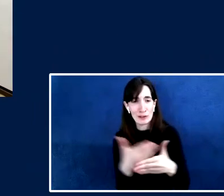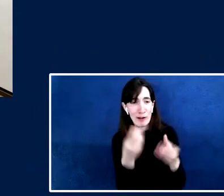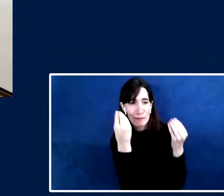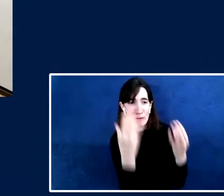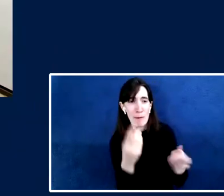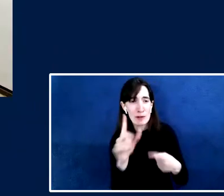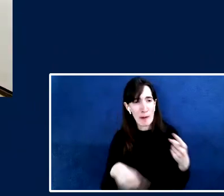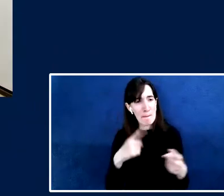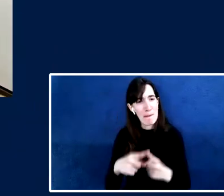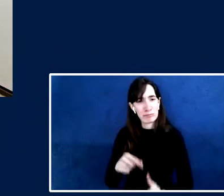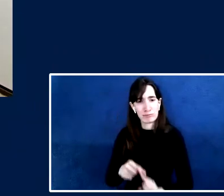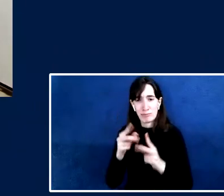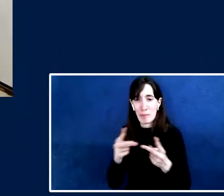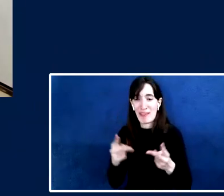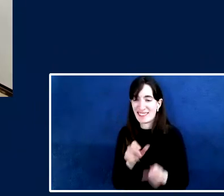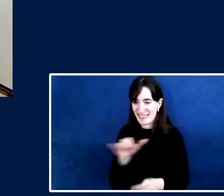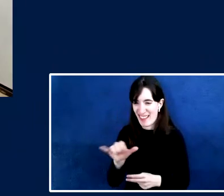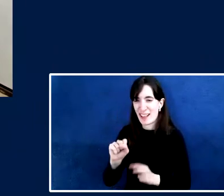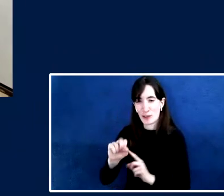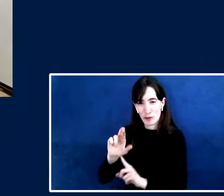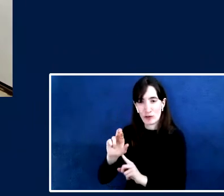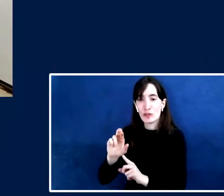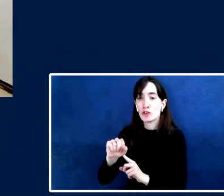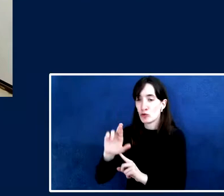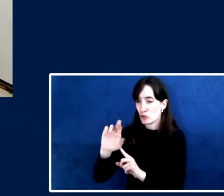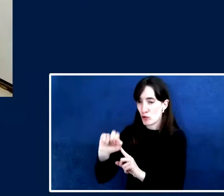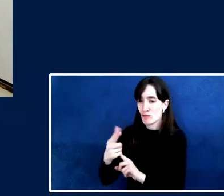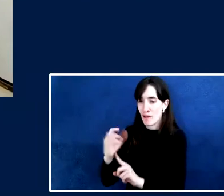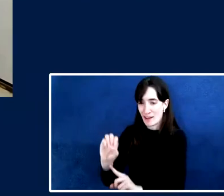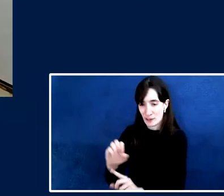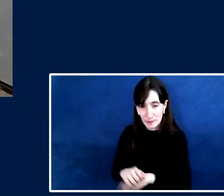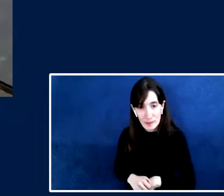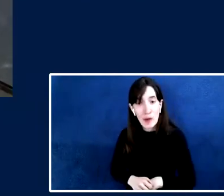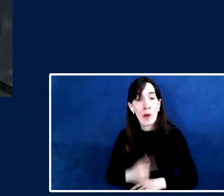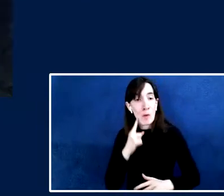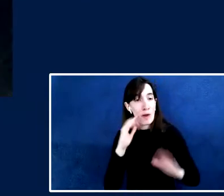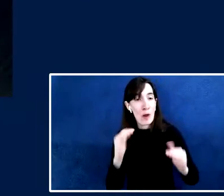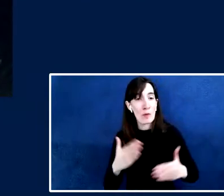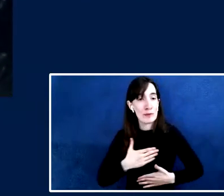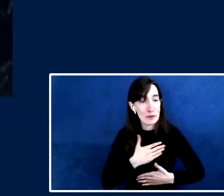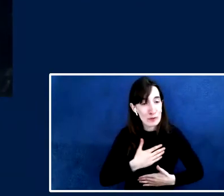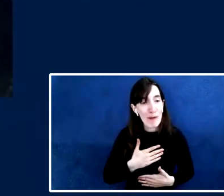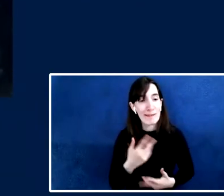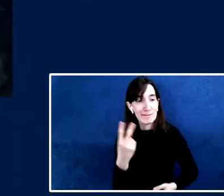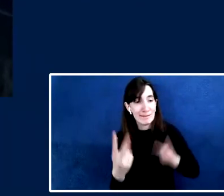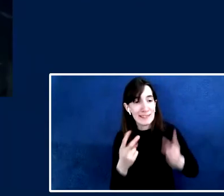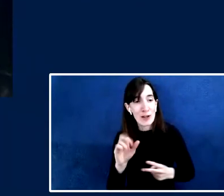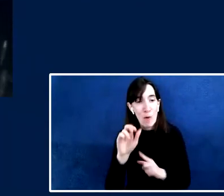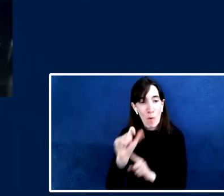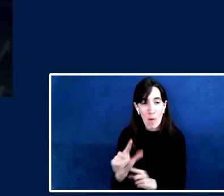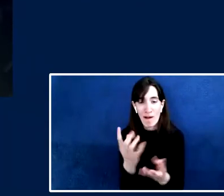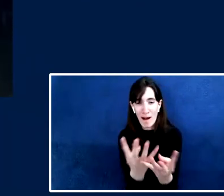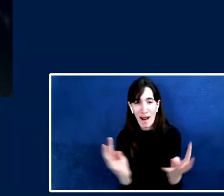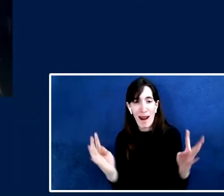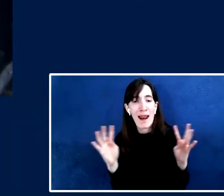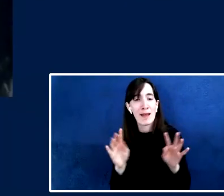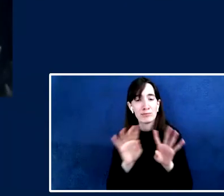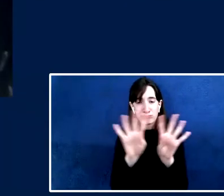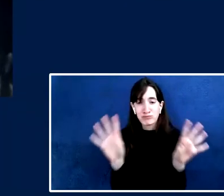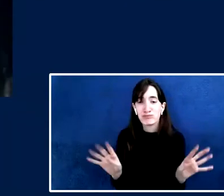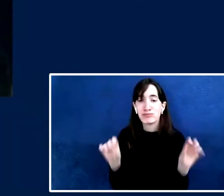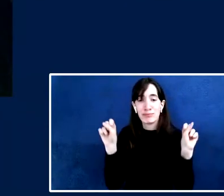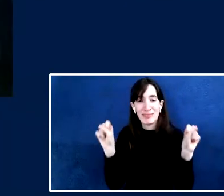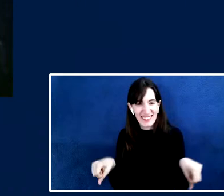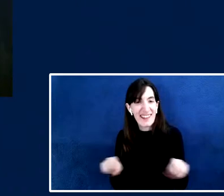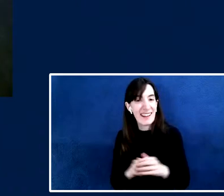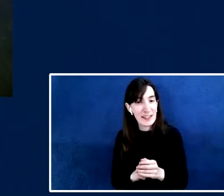Ridge. We hope you enjoyed visiting the Deep Sea Coral and Sponge Gardens and meeting our team today. You can stay up to date on